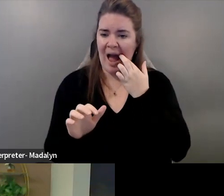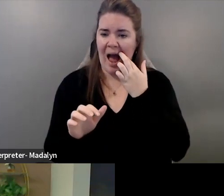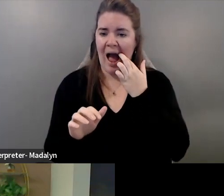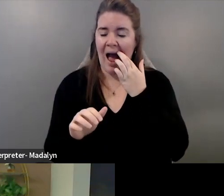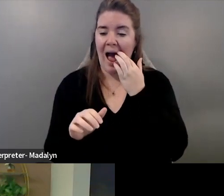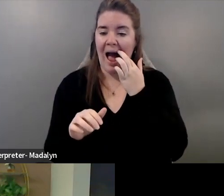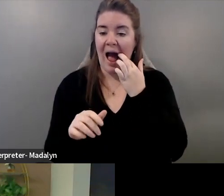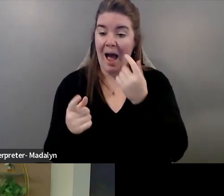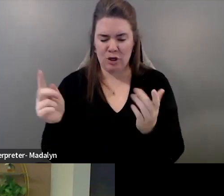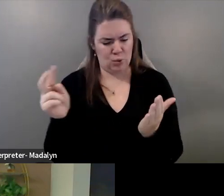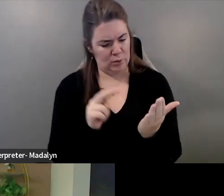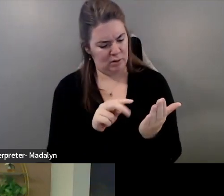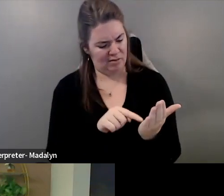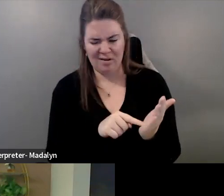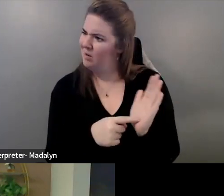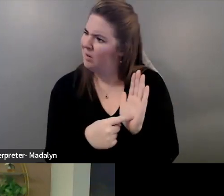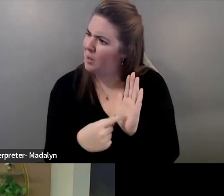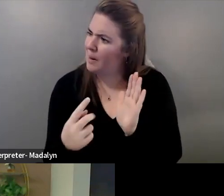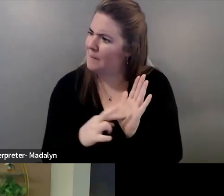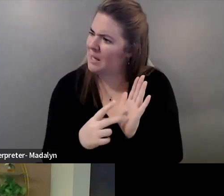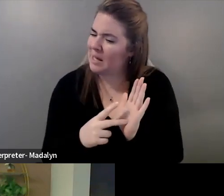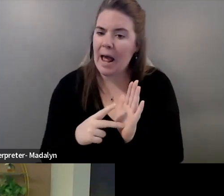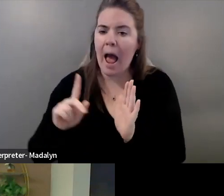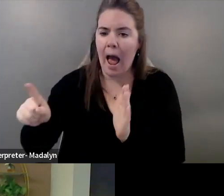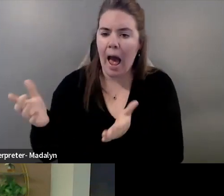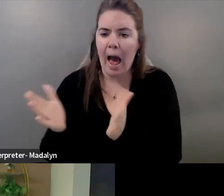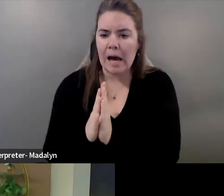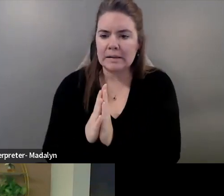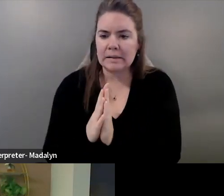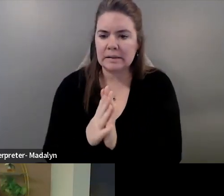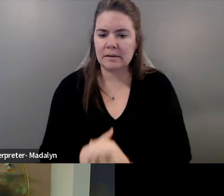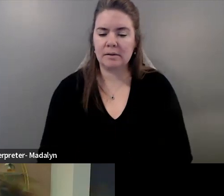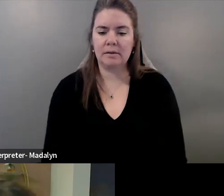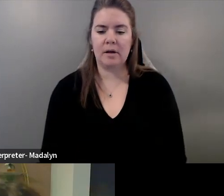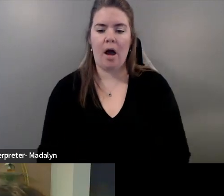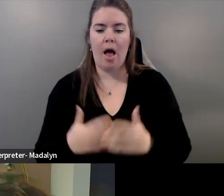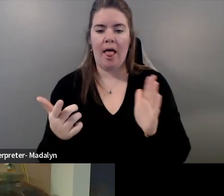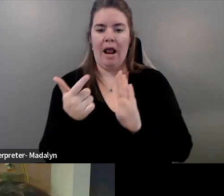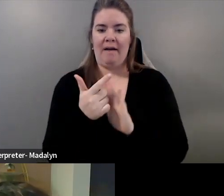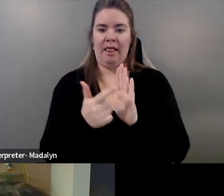hey, wait a minute, what does this mean? Because there's a lot of legally jargon and